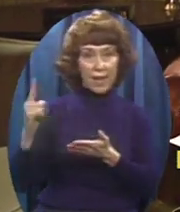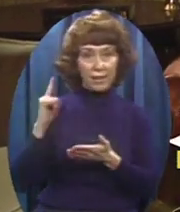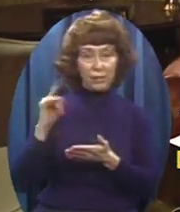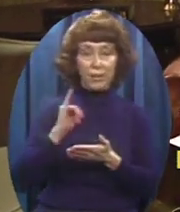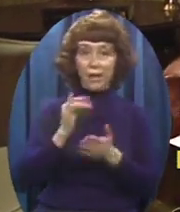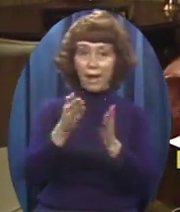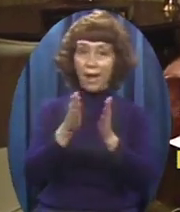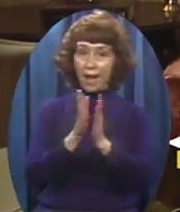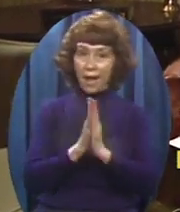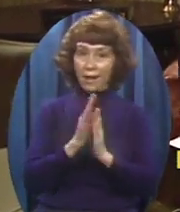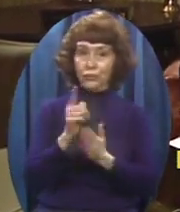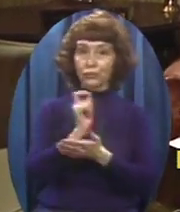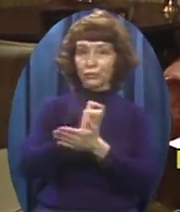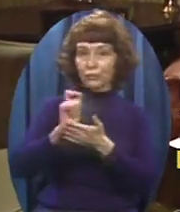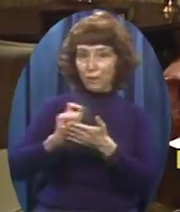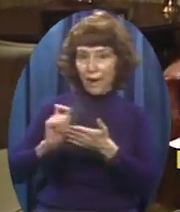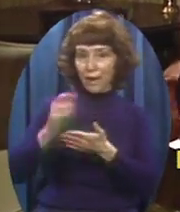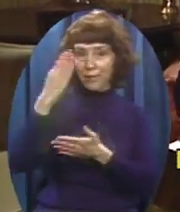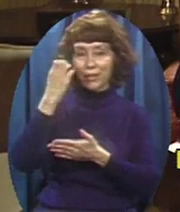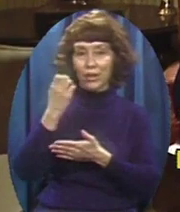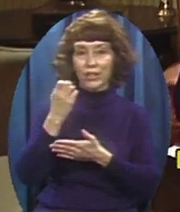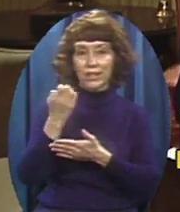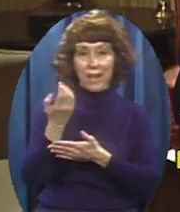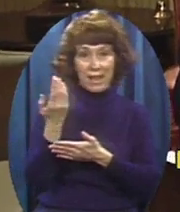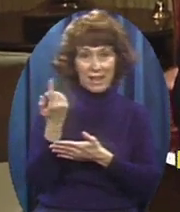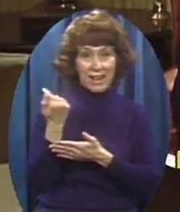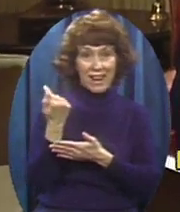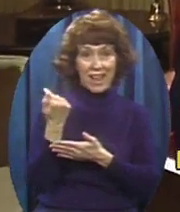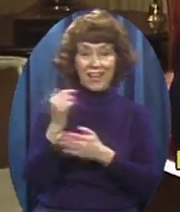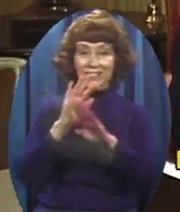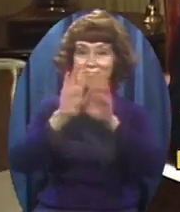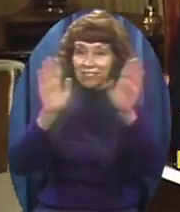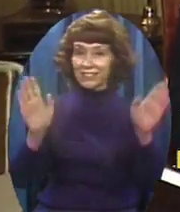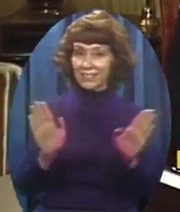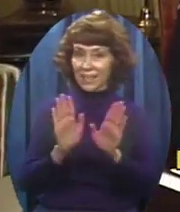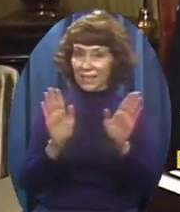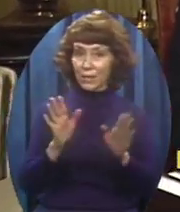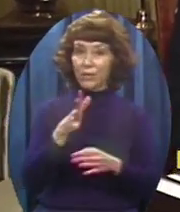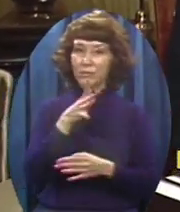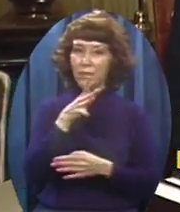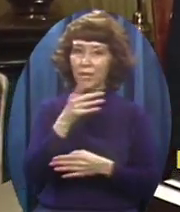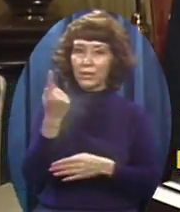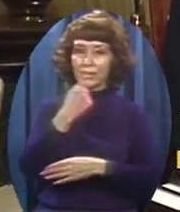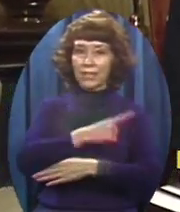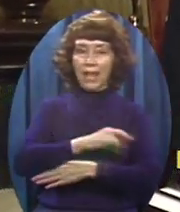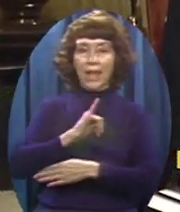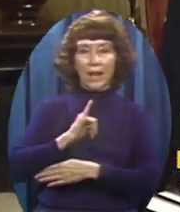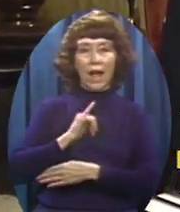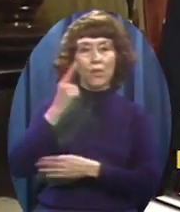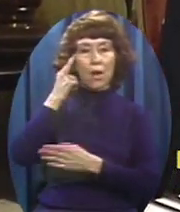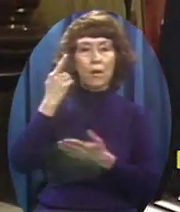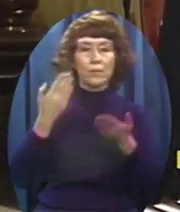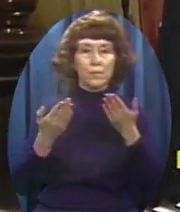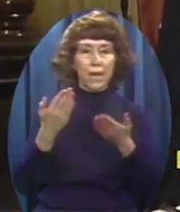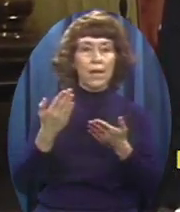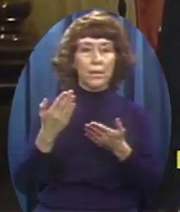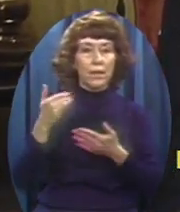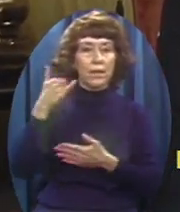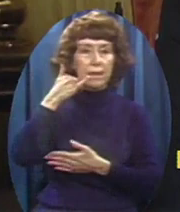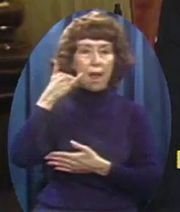you to write, because last Sunday was Mother's Day, and I was afraid the telephone lines might be loaded and would